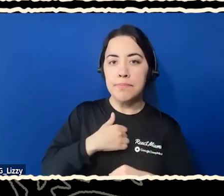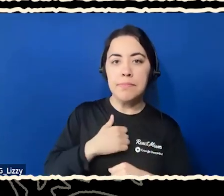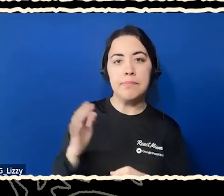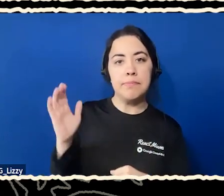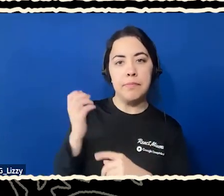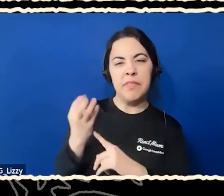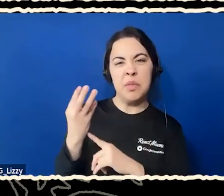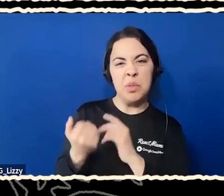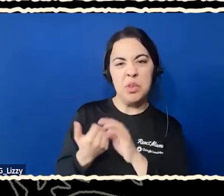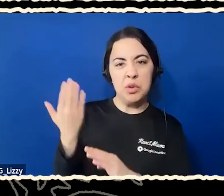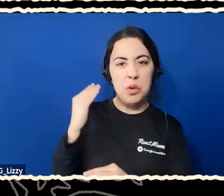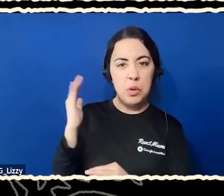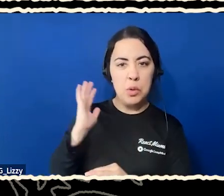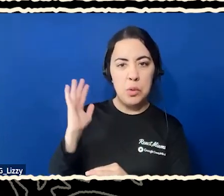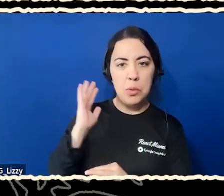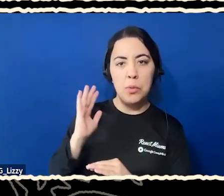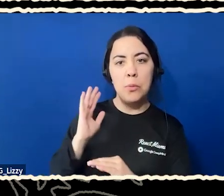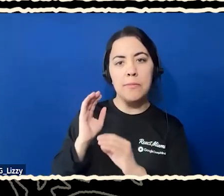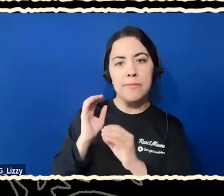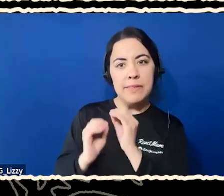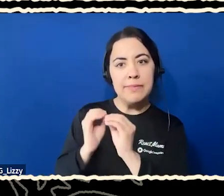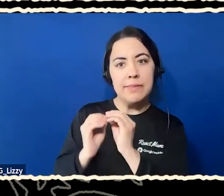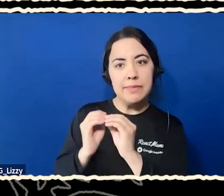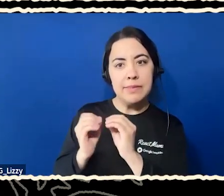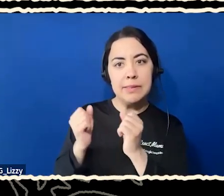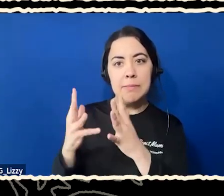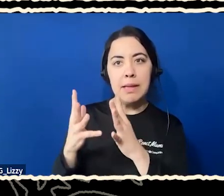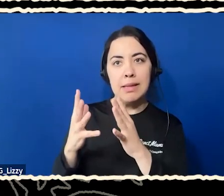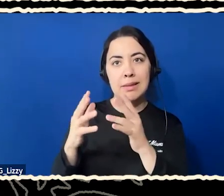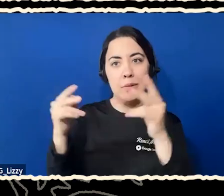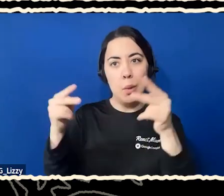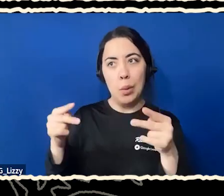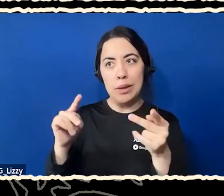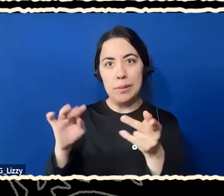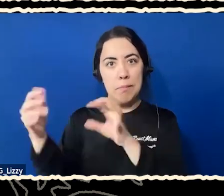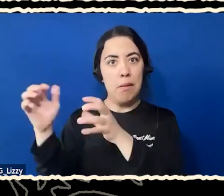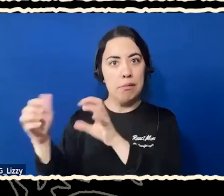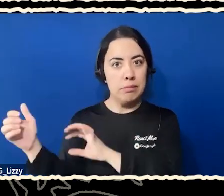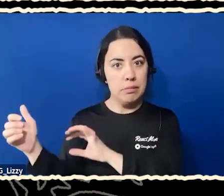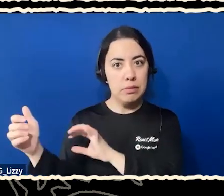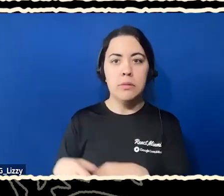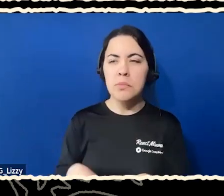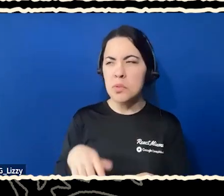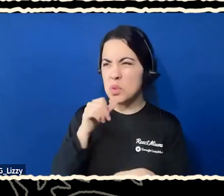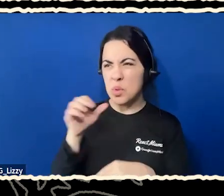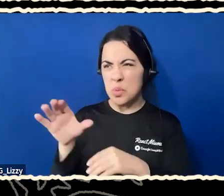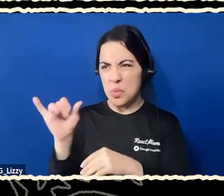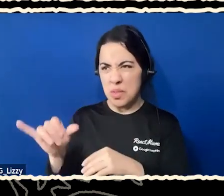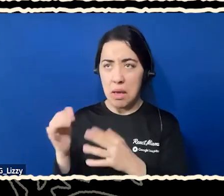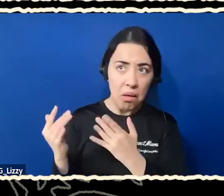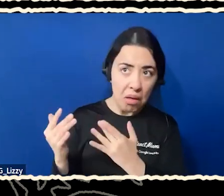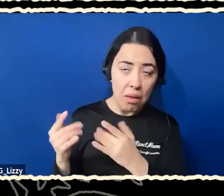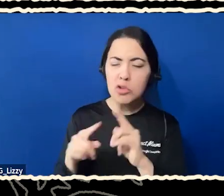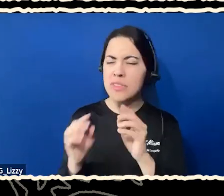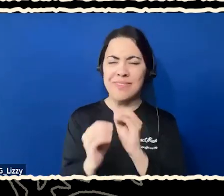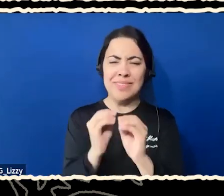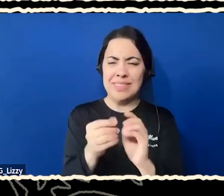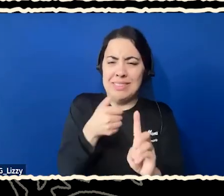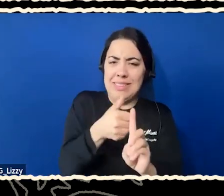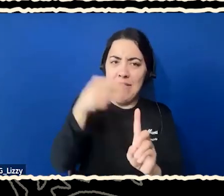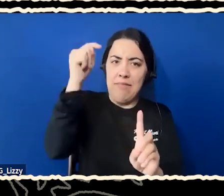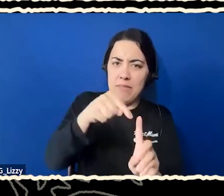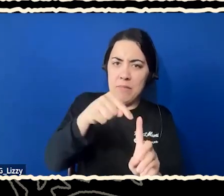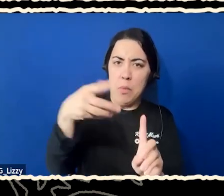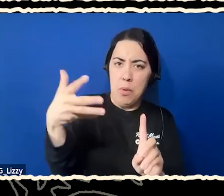bugs. Just don't do it. Just use TanStack Query. So what I'm going to show you is this currently marked